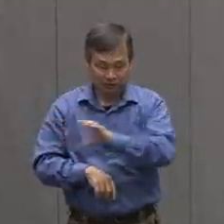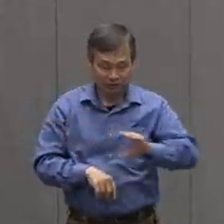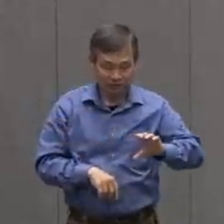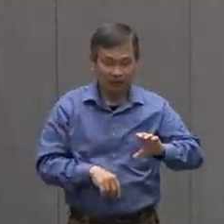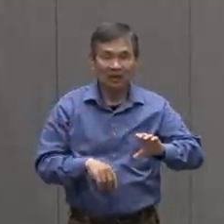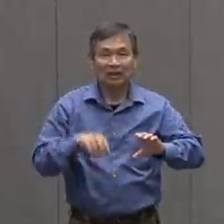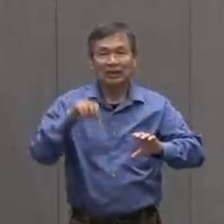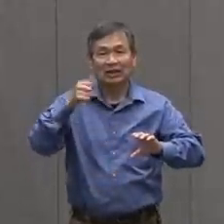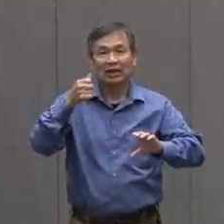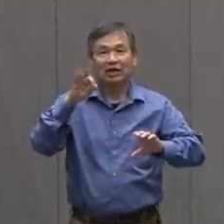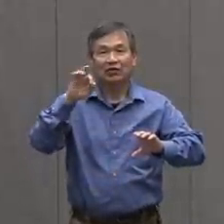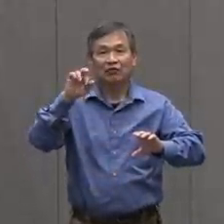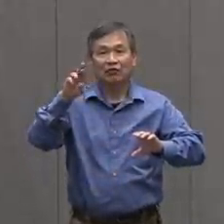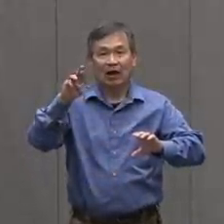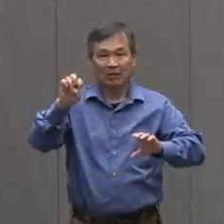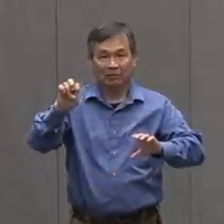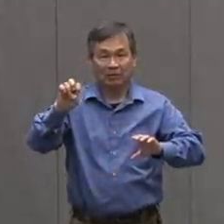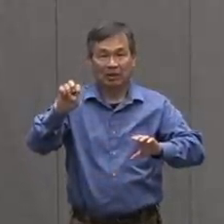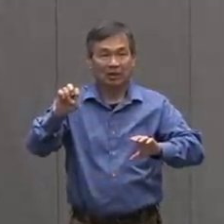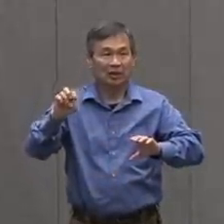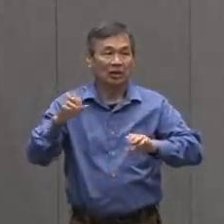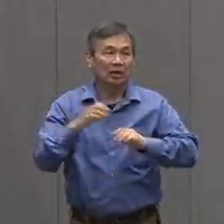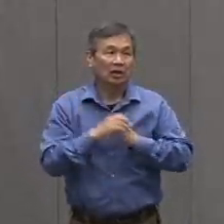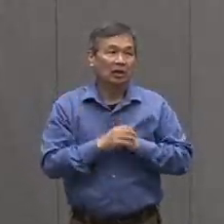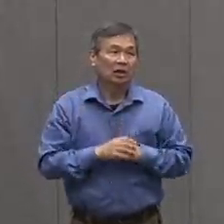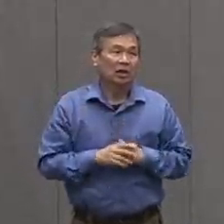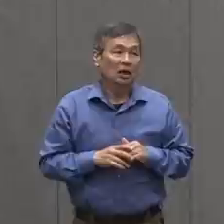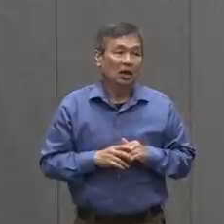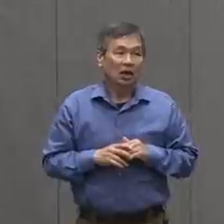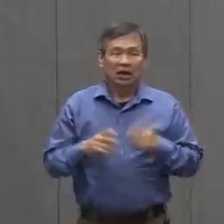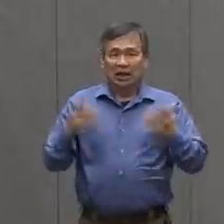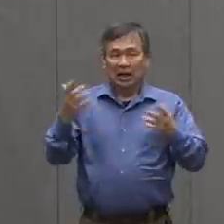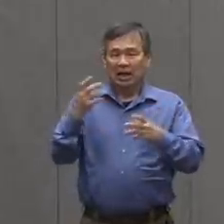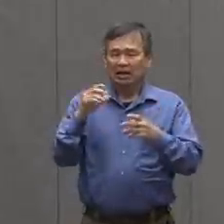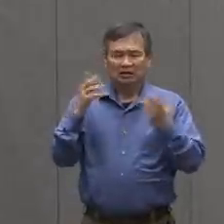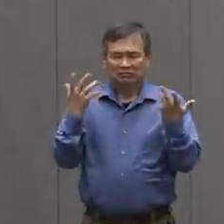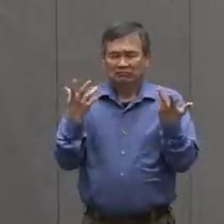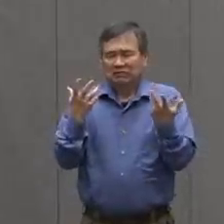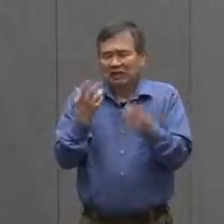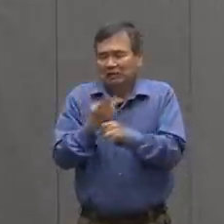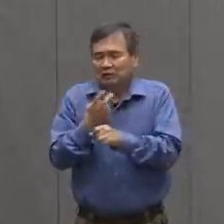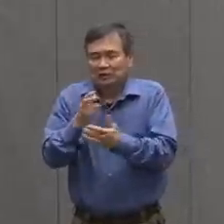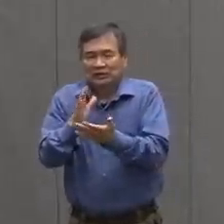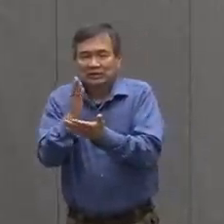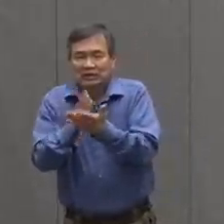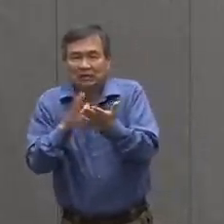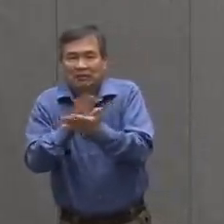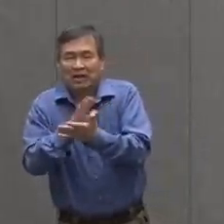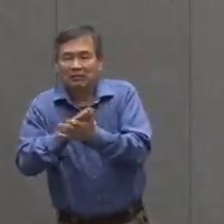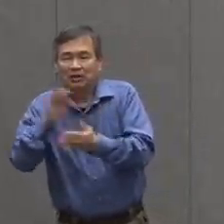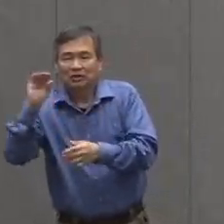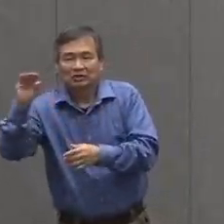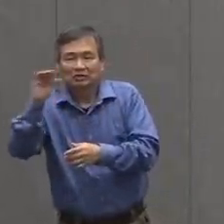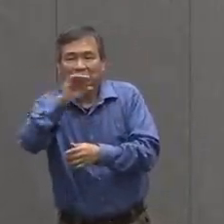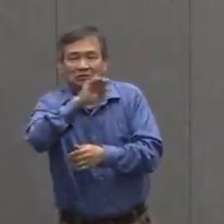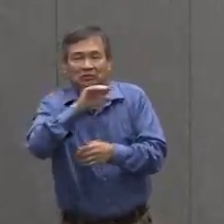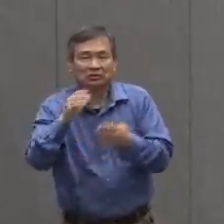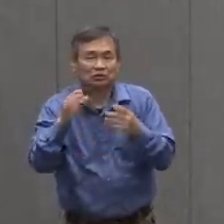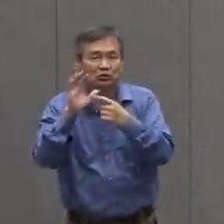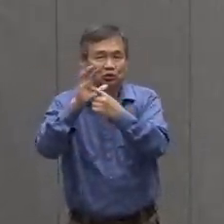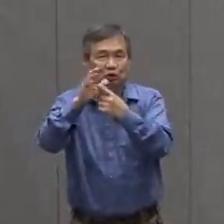get points. And so you guys, I'm gonna make you guys blue. Blue's a fabulous color. I'm gonna give you my favorite color. And I'll be yellow.